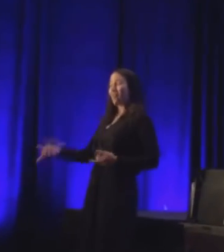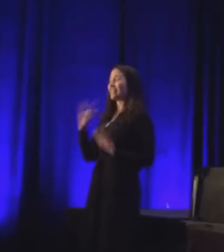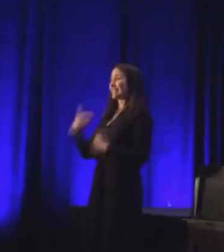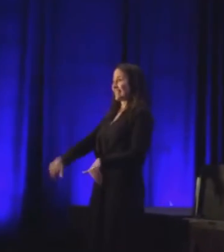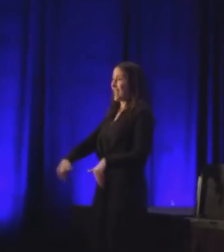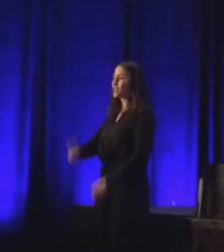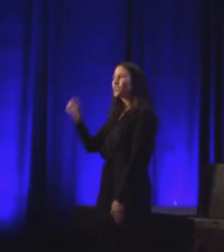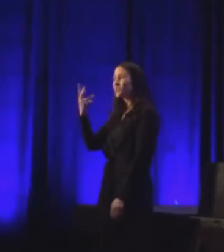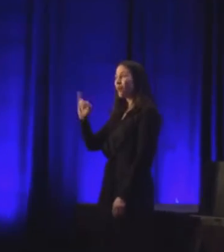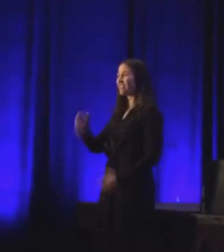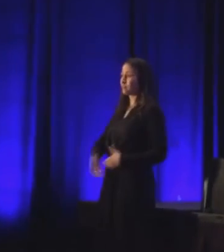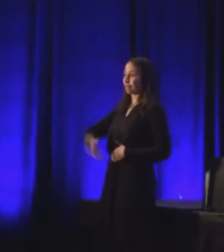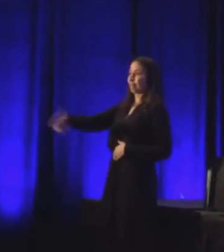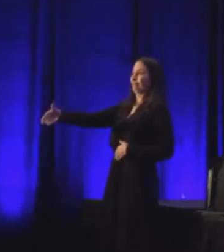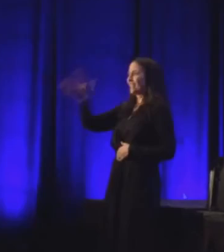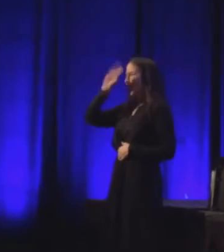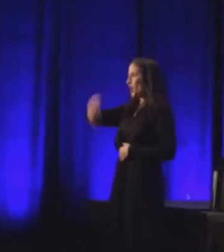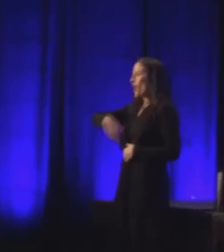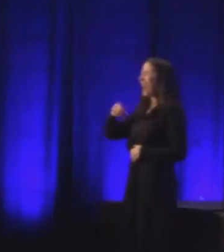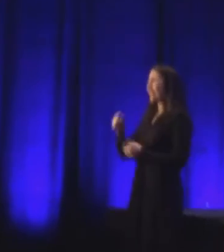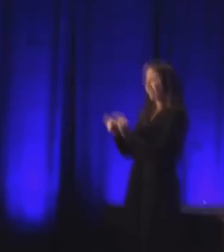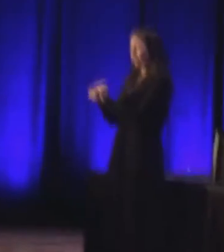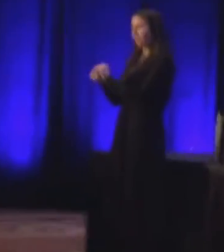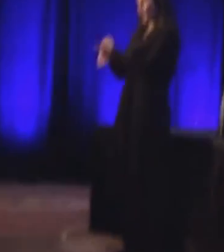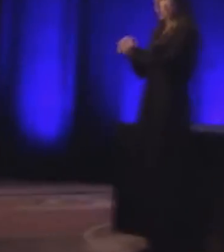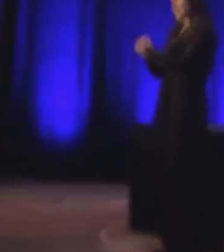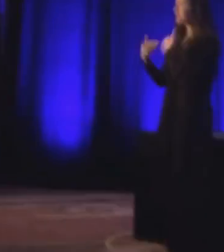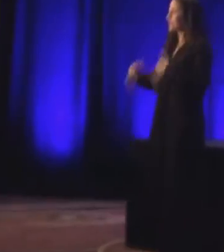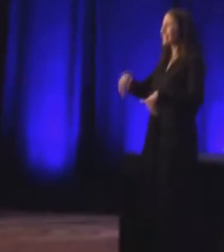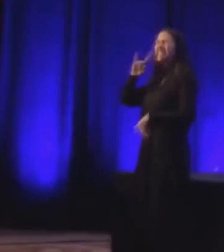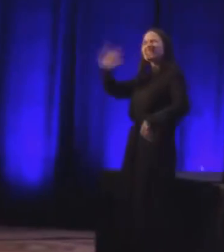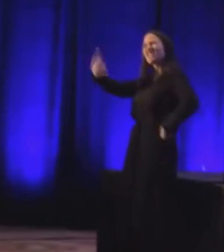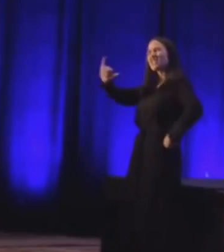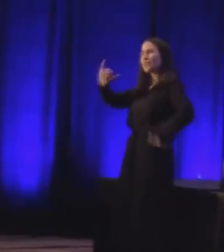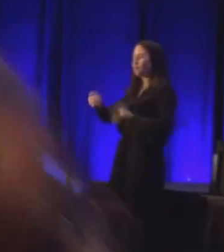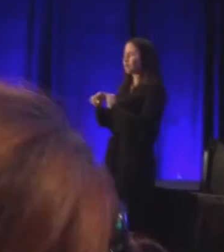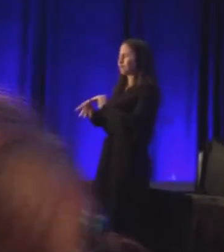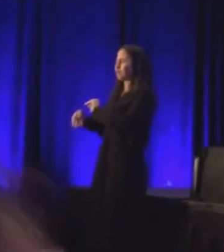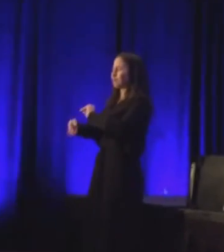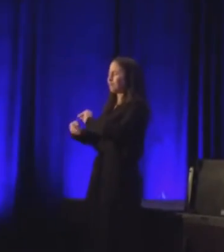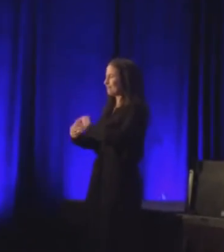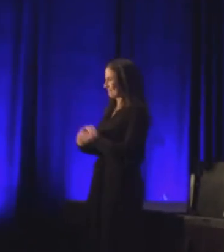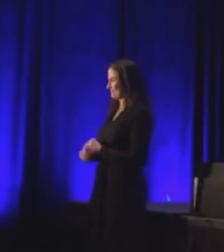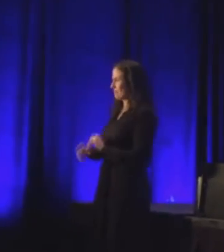It's like 12 inches long, and it farts, and it sounds like a boom, boom,